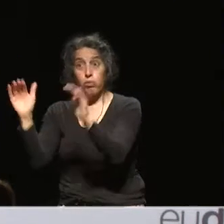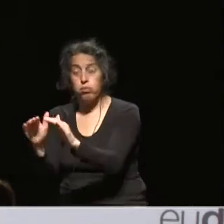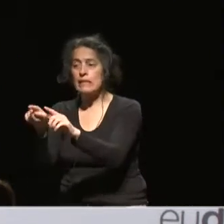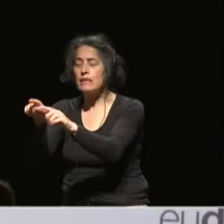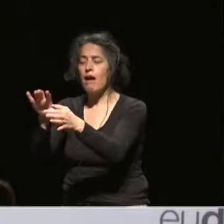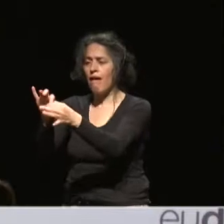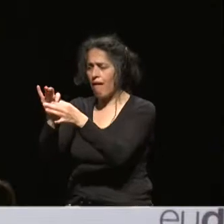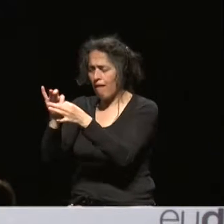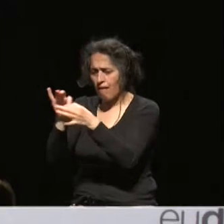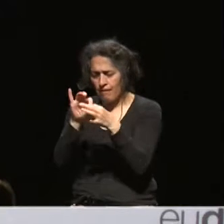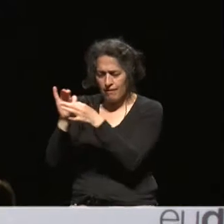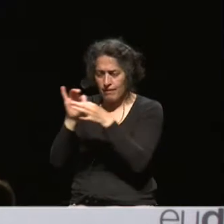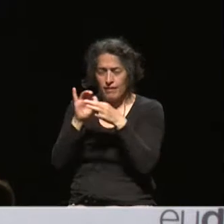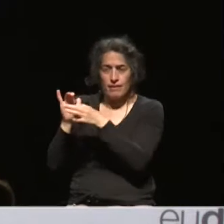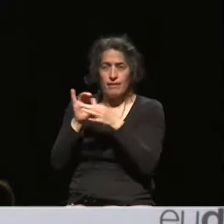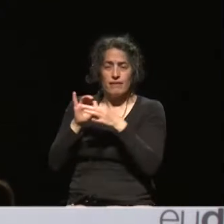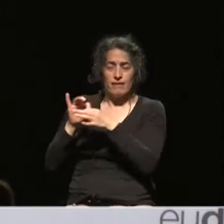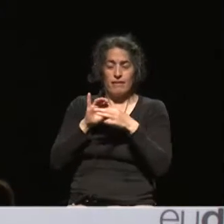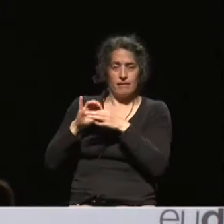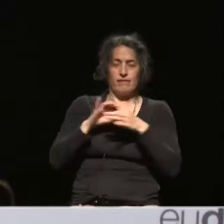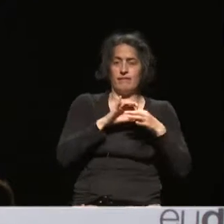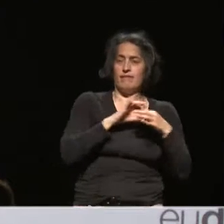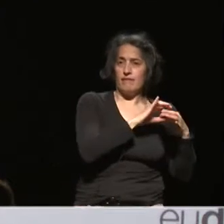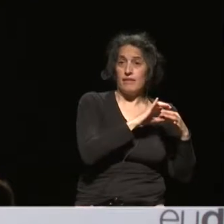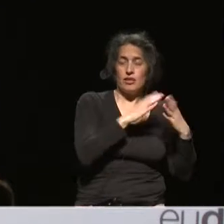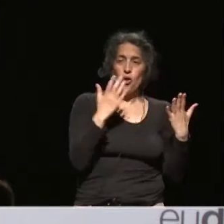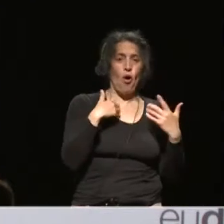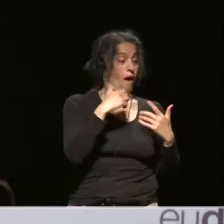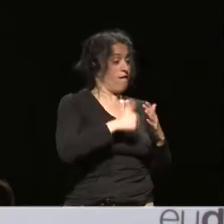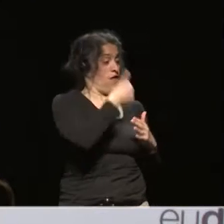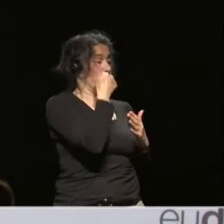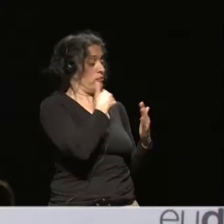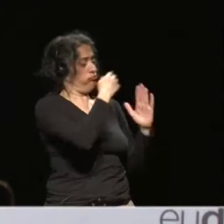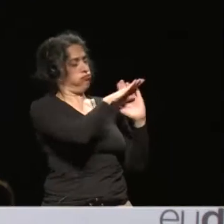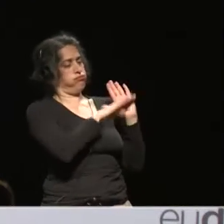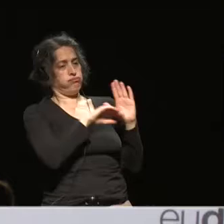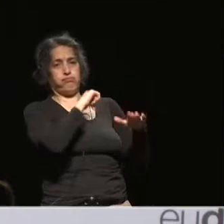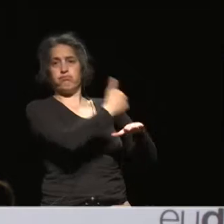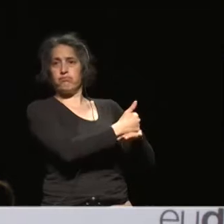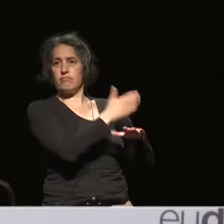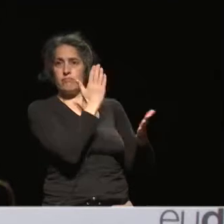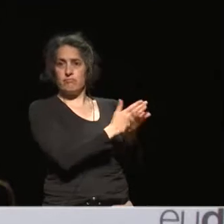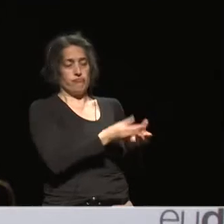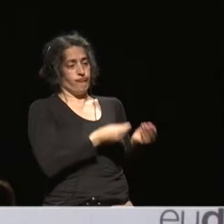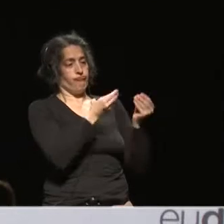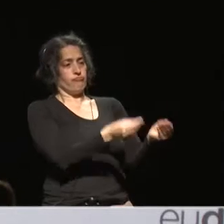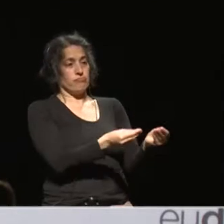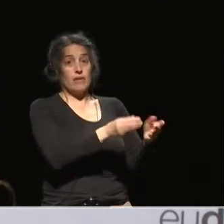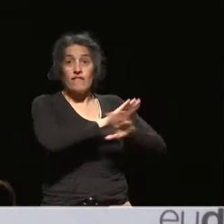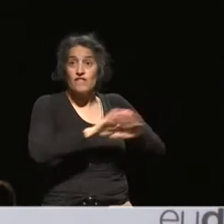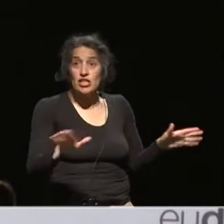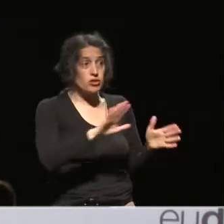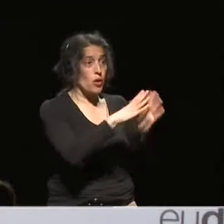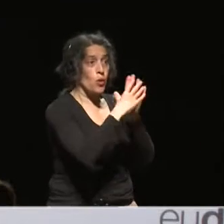corruption. Simply put, even the most ambitious anti-corruption programs are unlikely to lead to transformational change in the sort